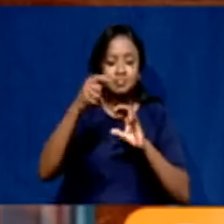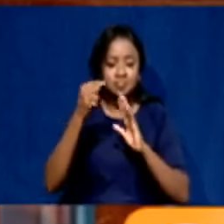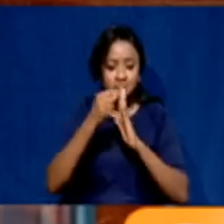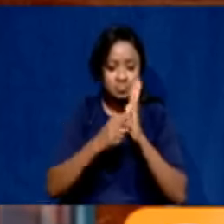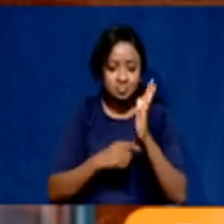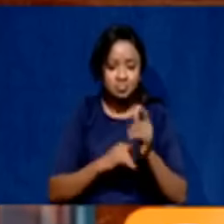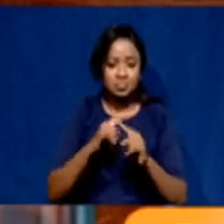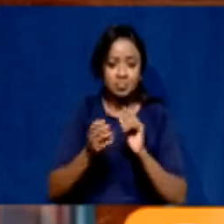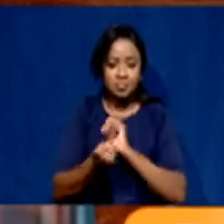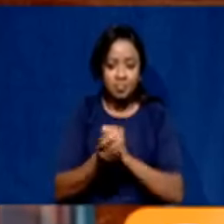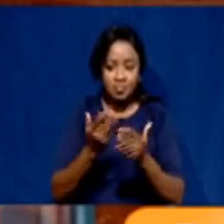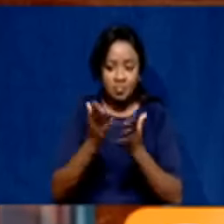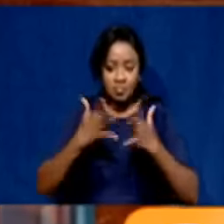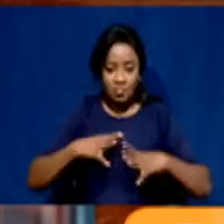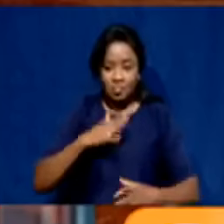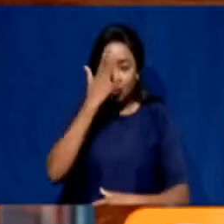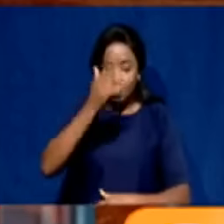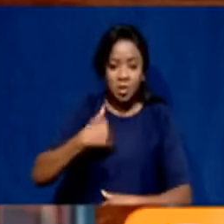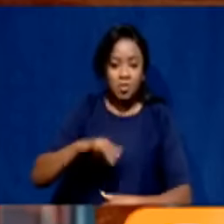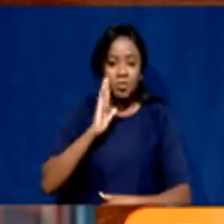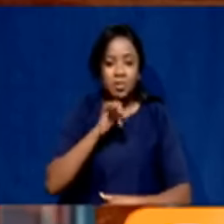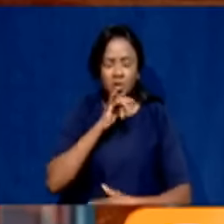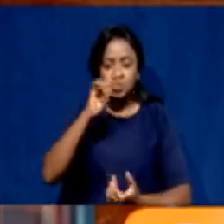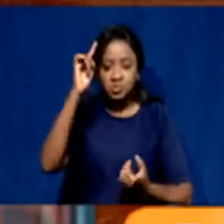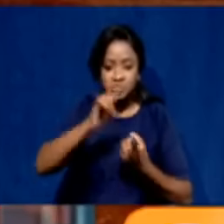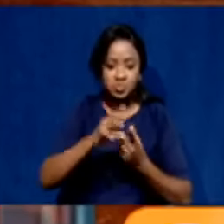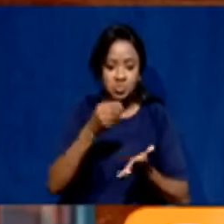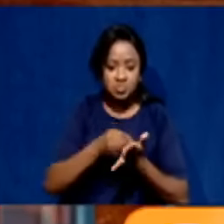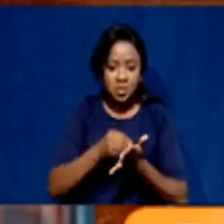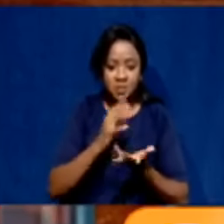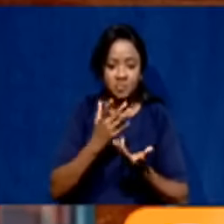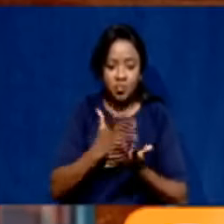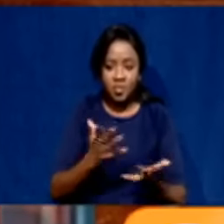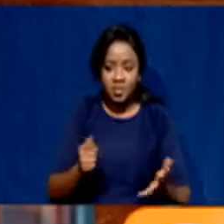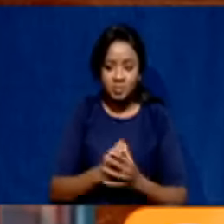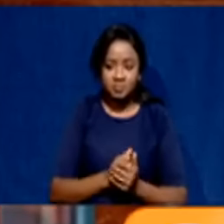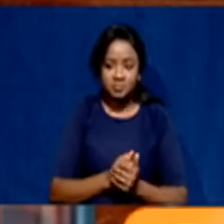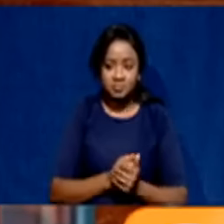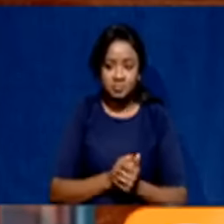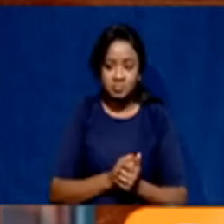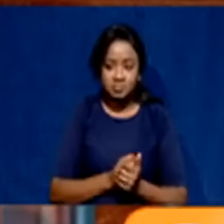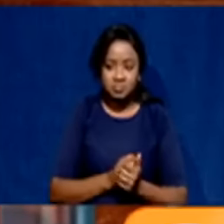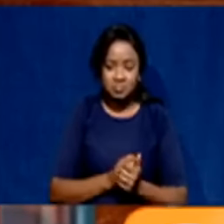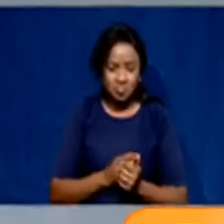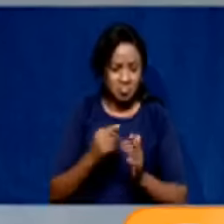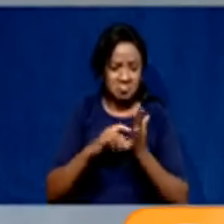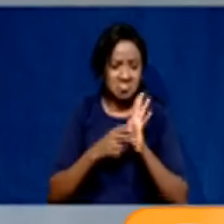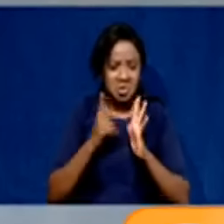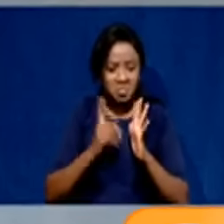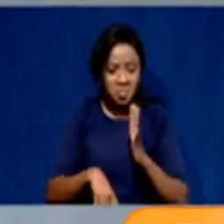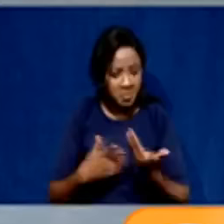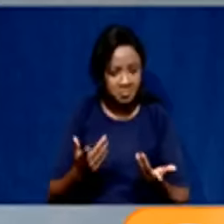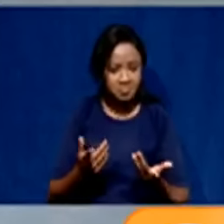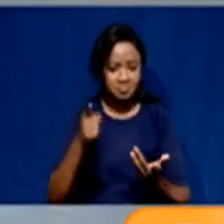explaining to peasants why we are not going to subsidize consumption as you're going to subsidize production. How we are stabilizing, you know, the